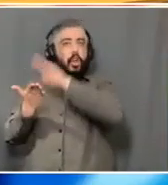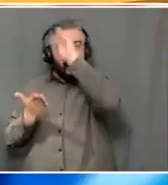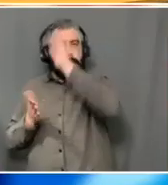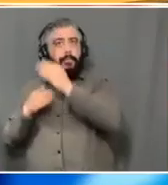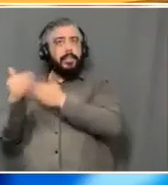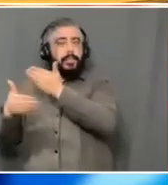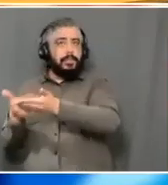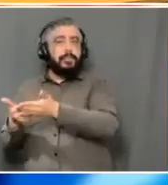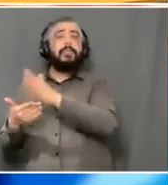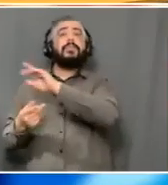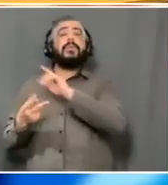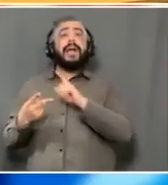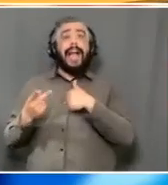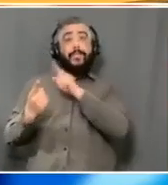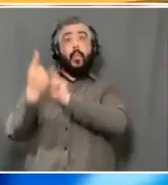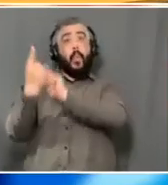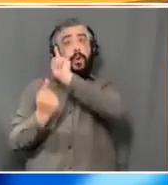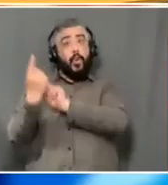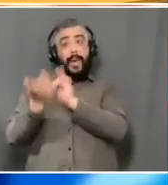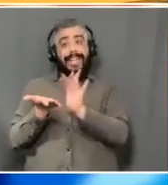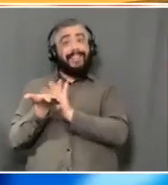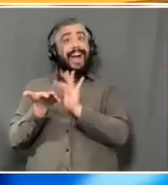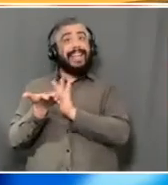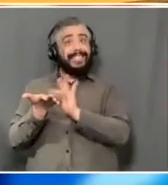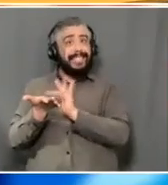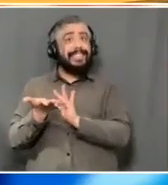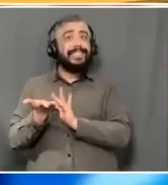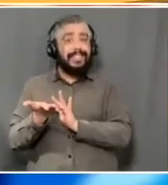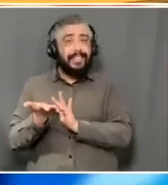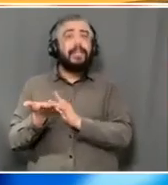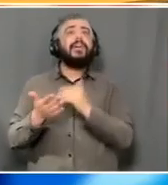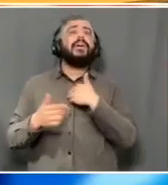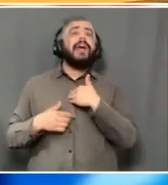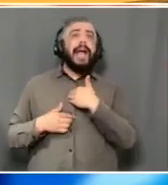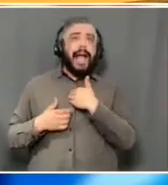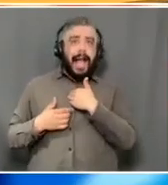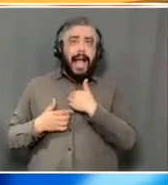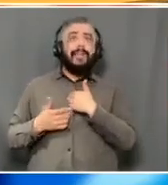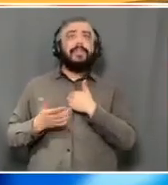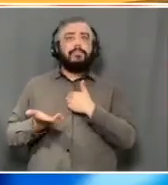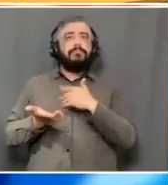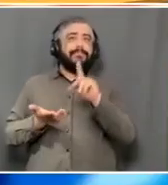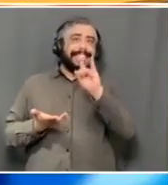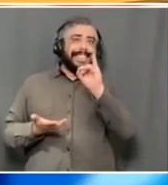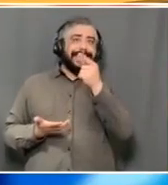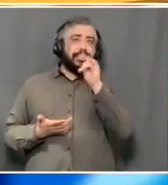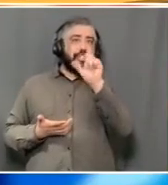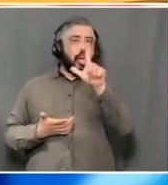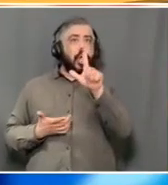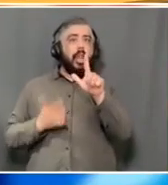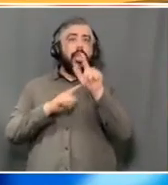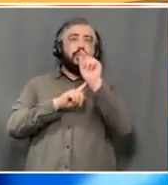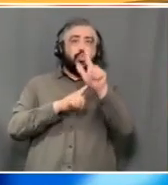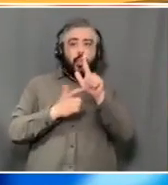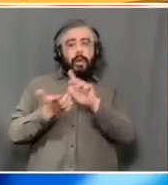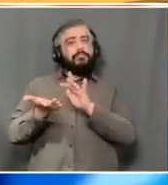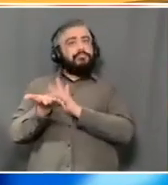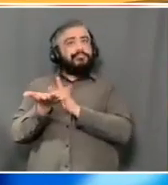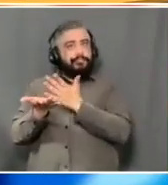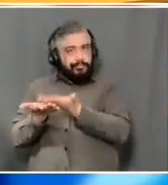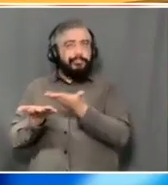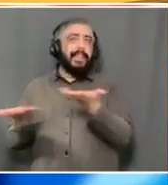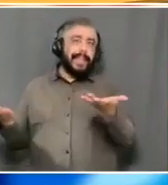There's one-to-one devices for students. There are digital tools that help our student learning as well.